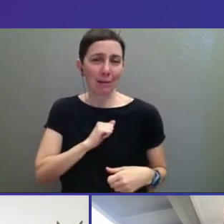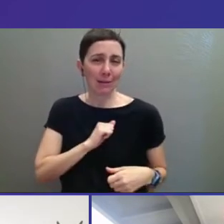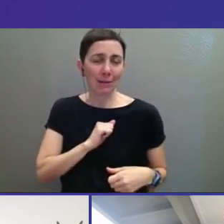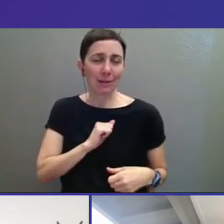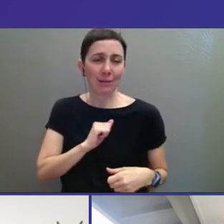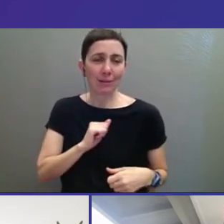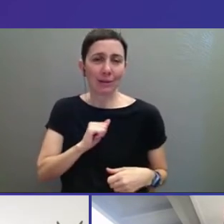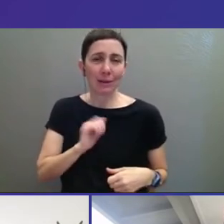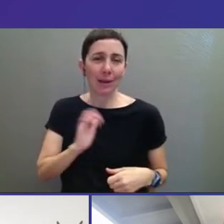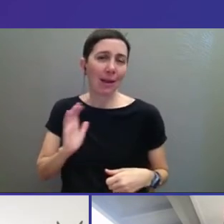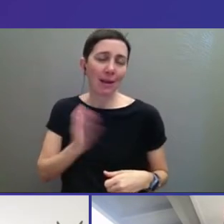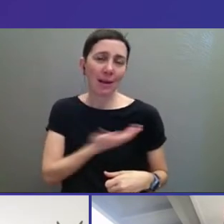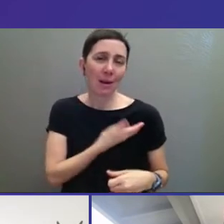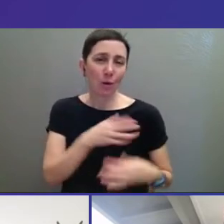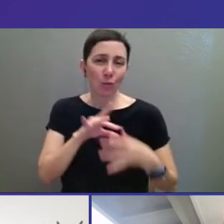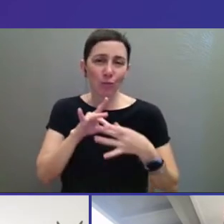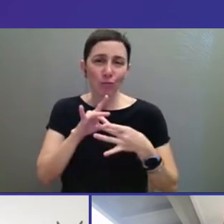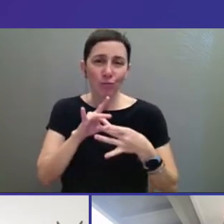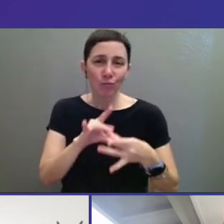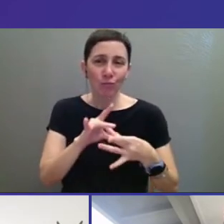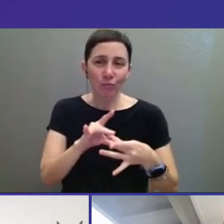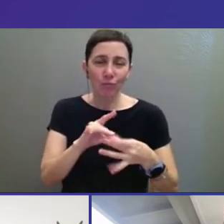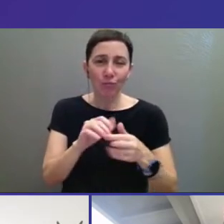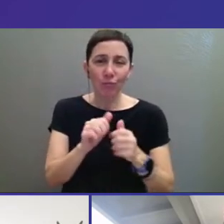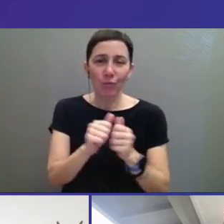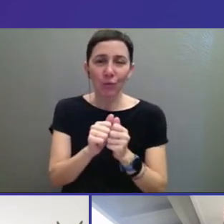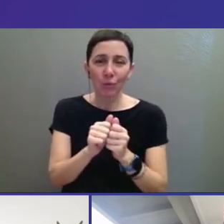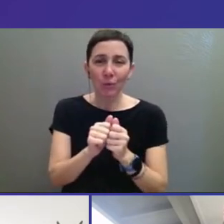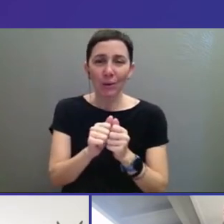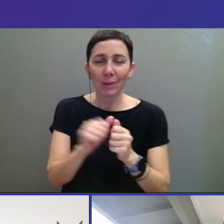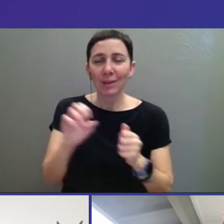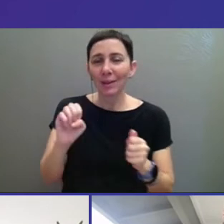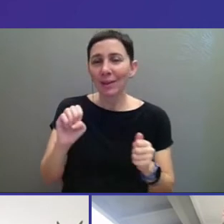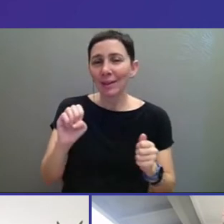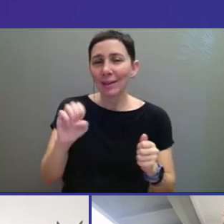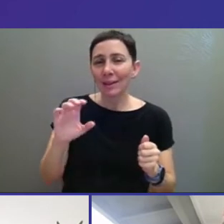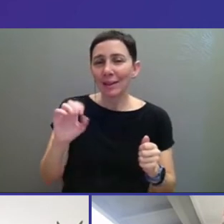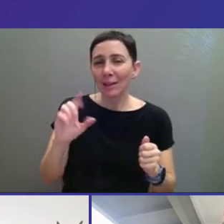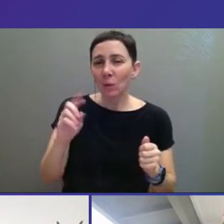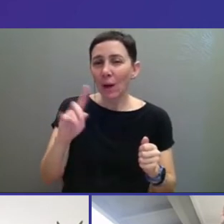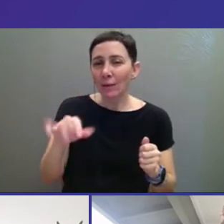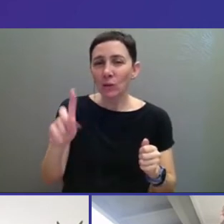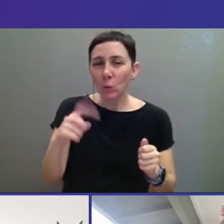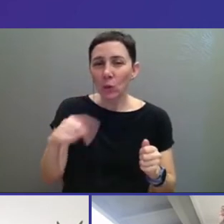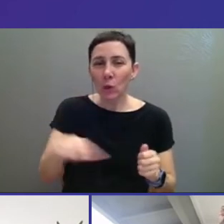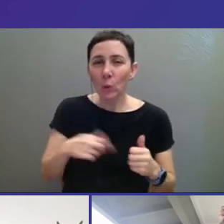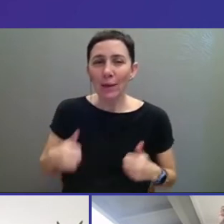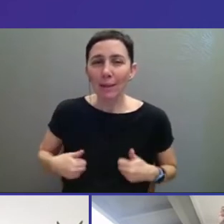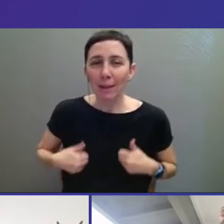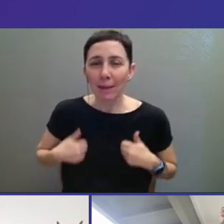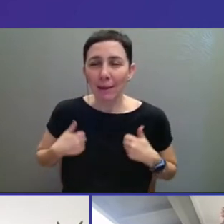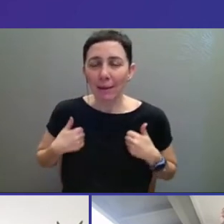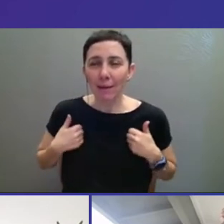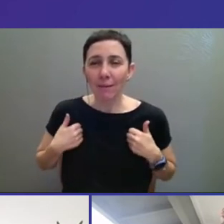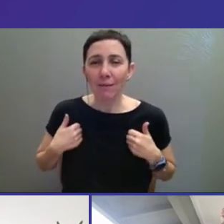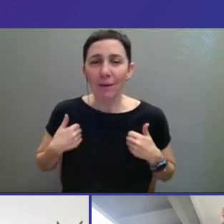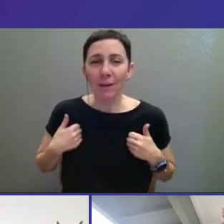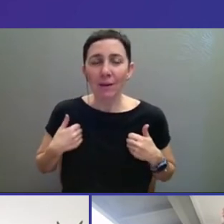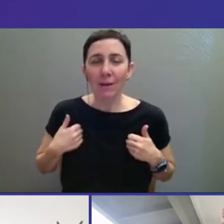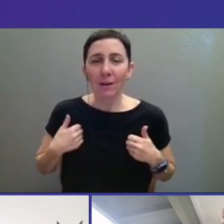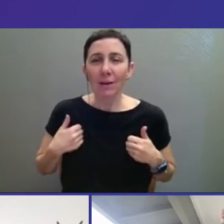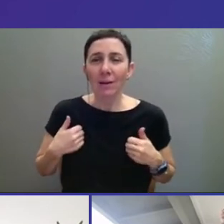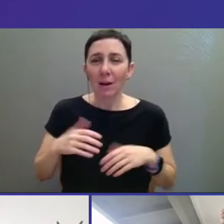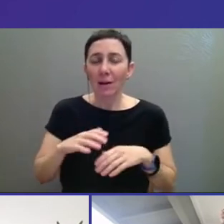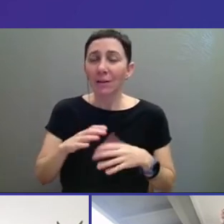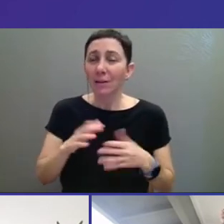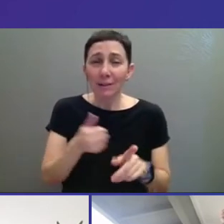to our the ecologies that we are a part of, just on its own terms.